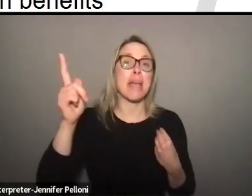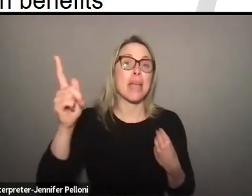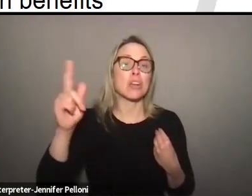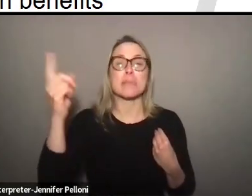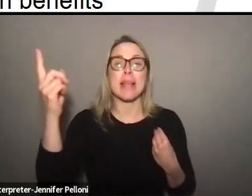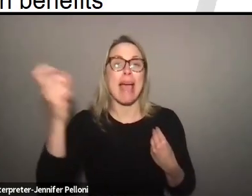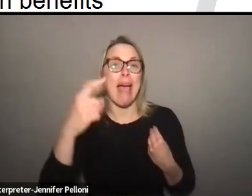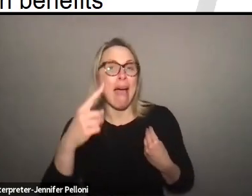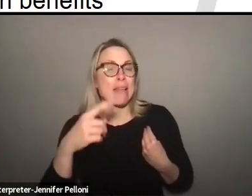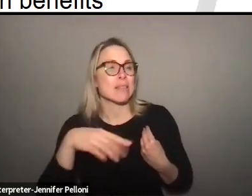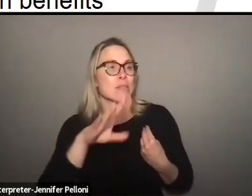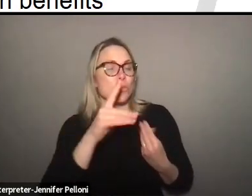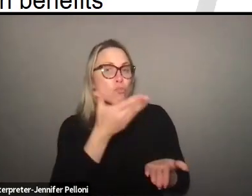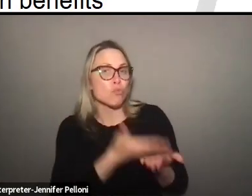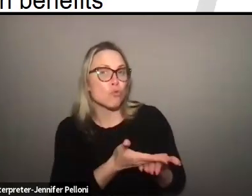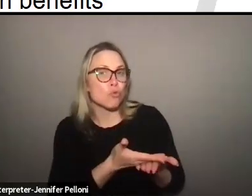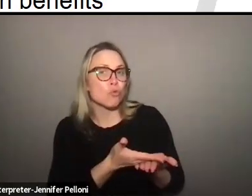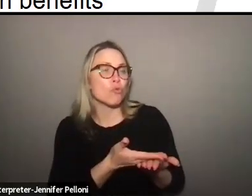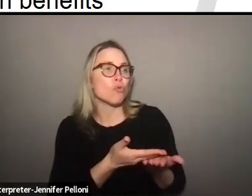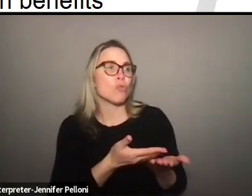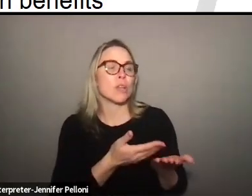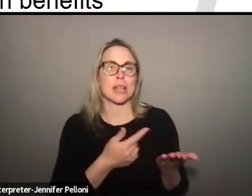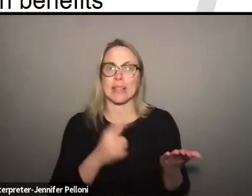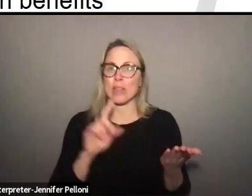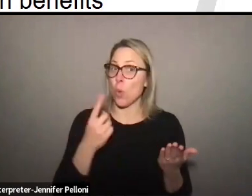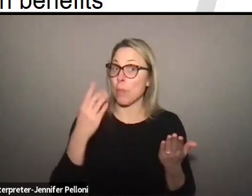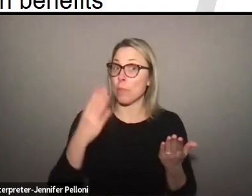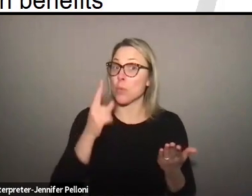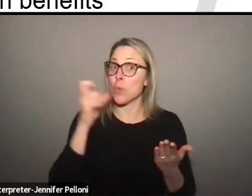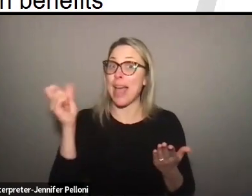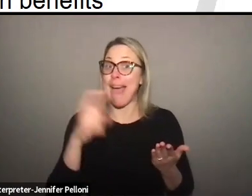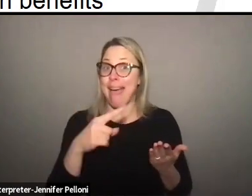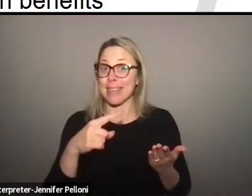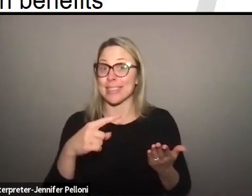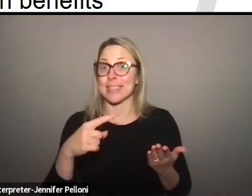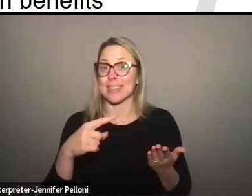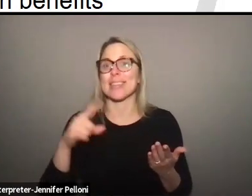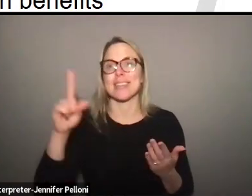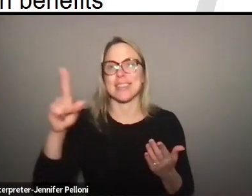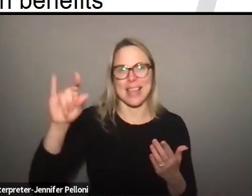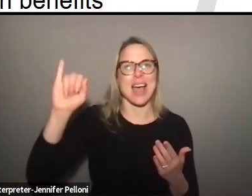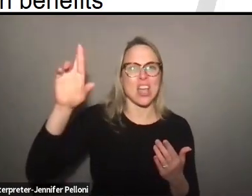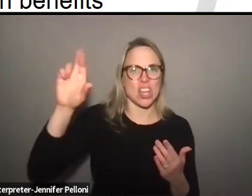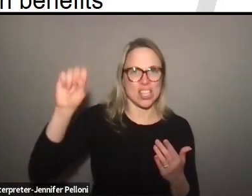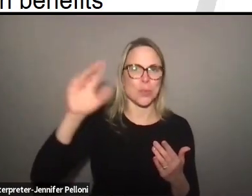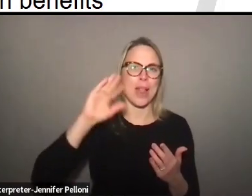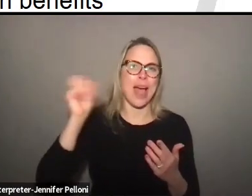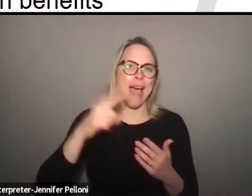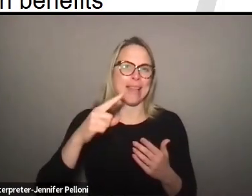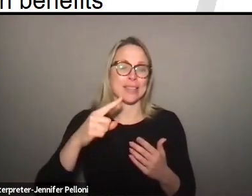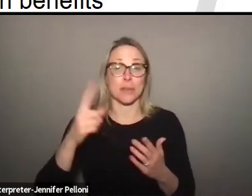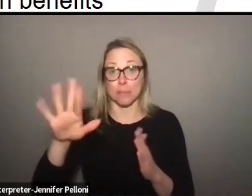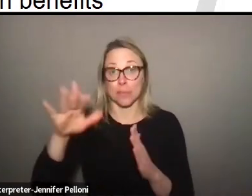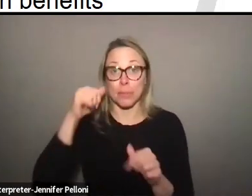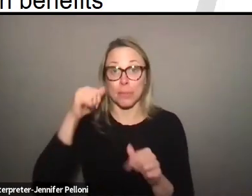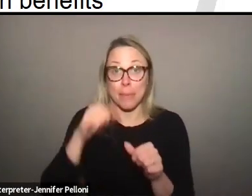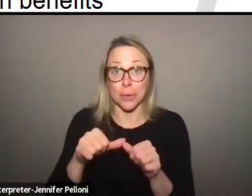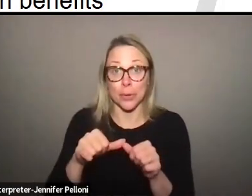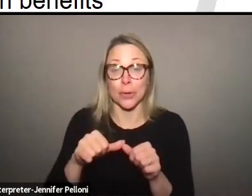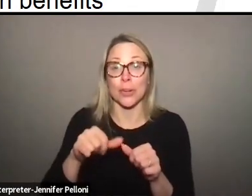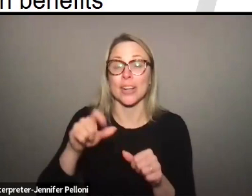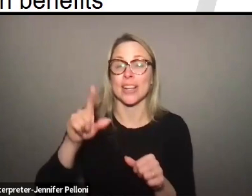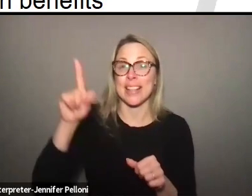asked to produce it. And the only one that would ask for that would be the good old IRS, because remember, that's